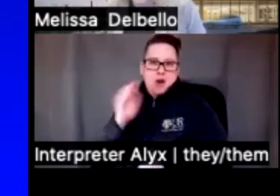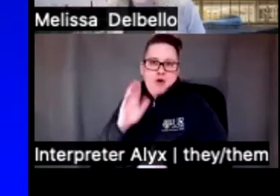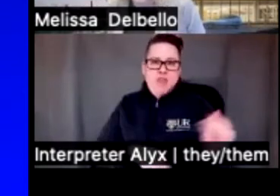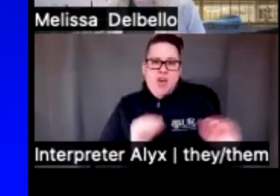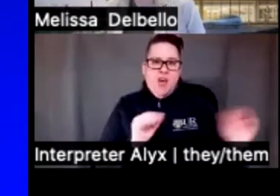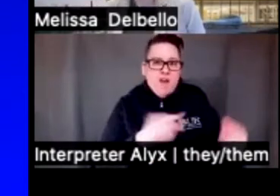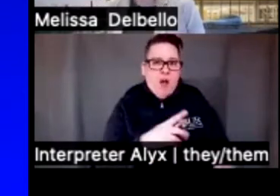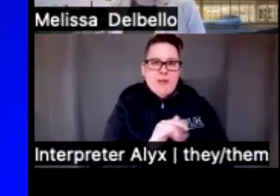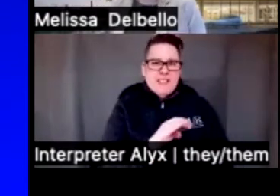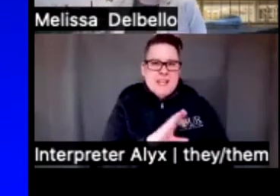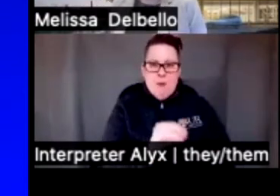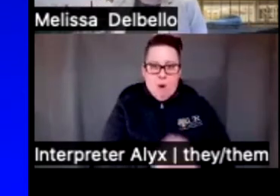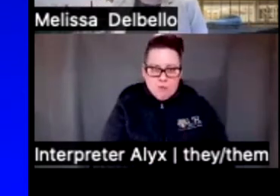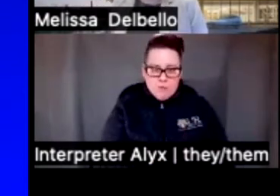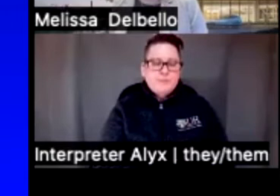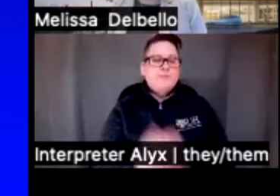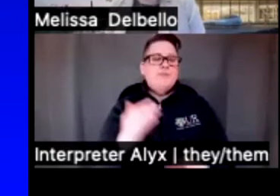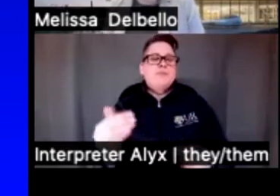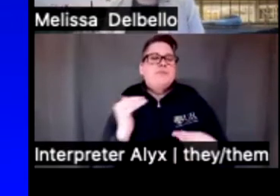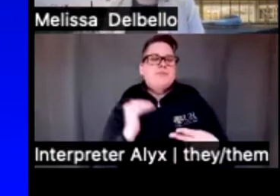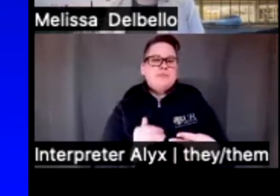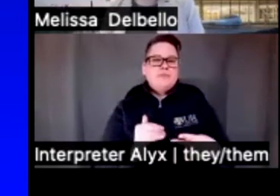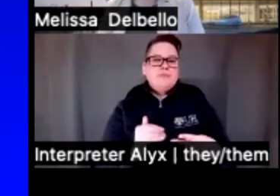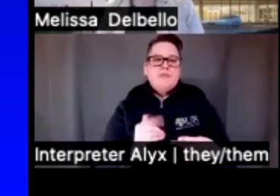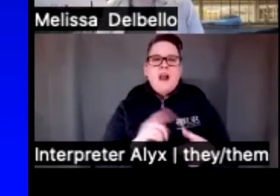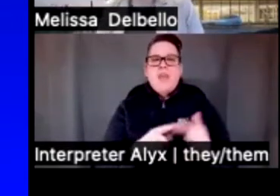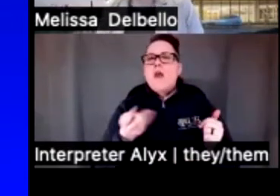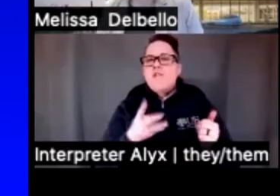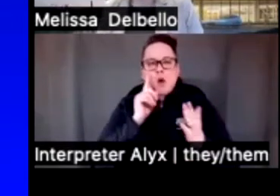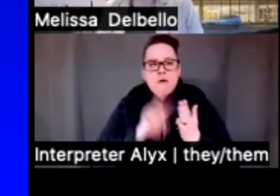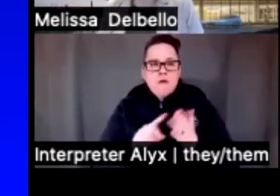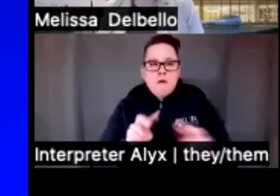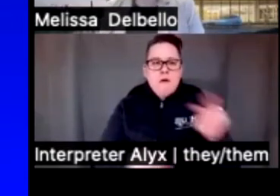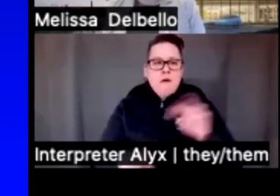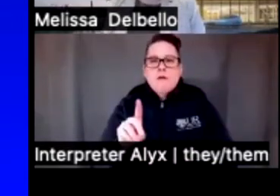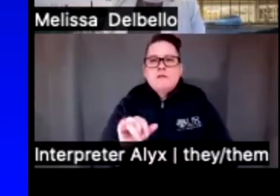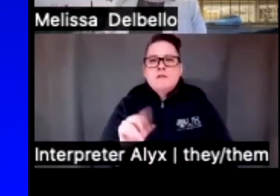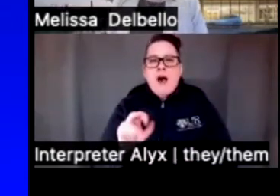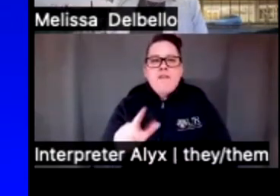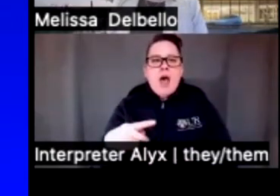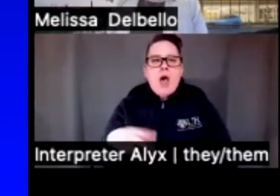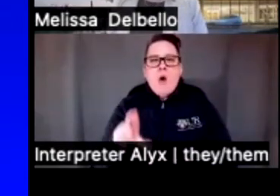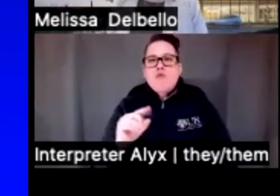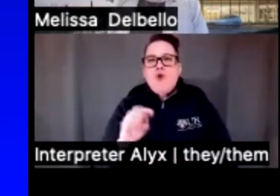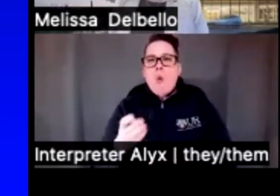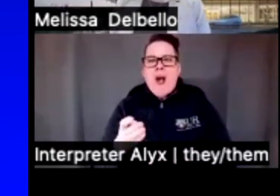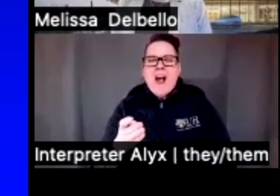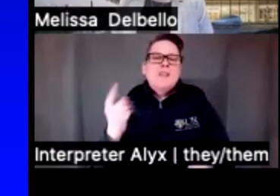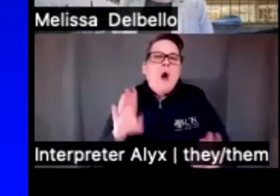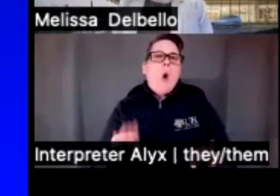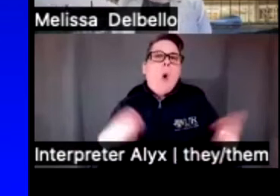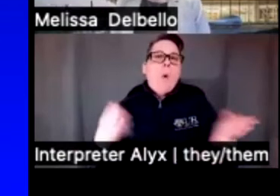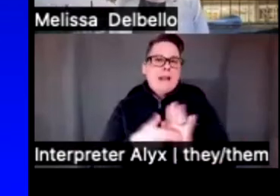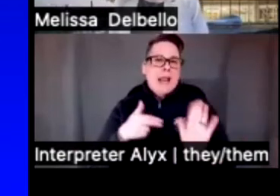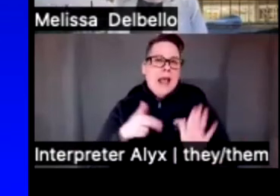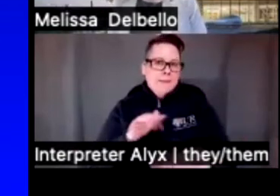population. Then a couple of studies looking at DelBello, an open label study that